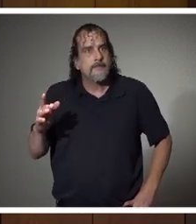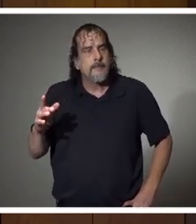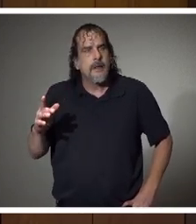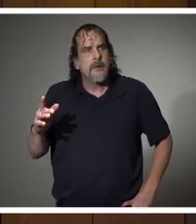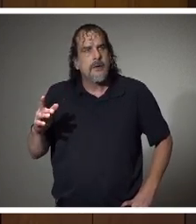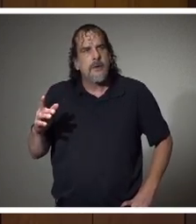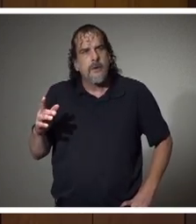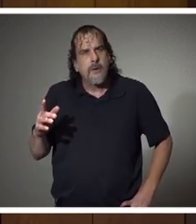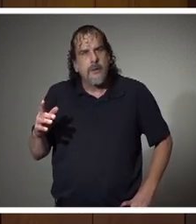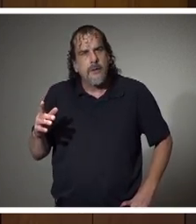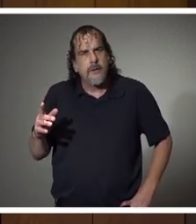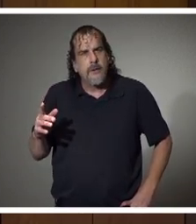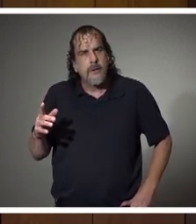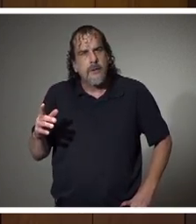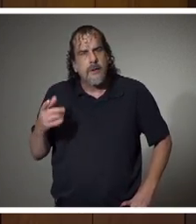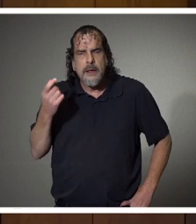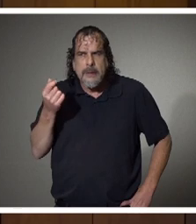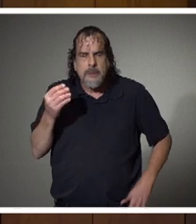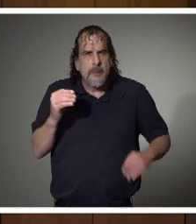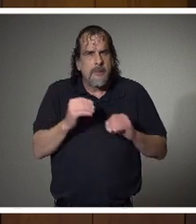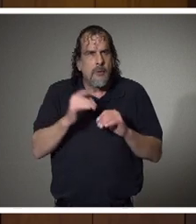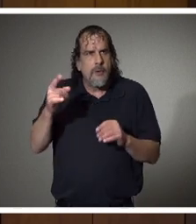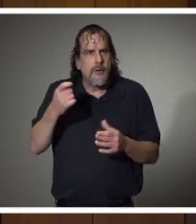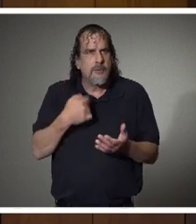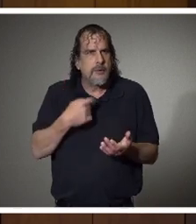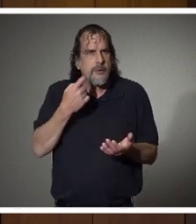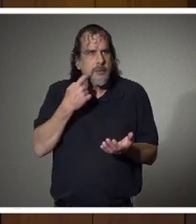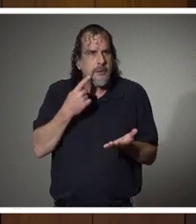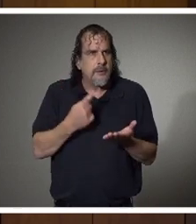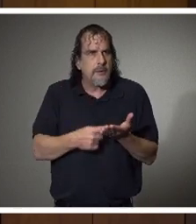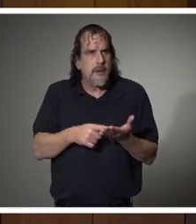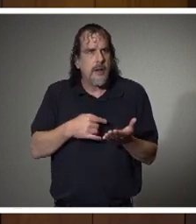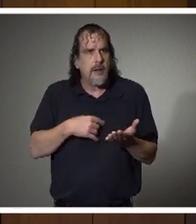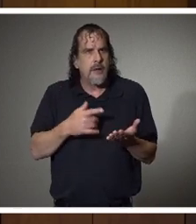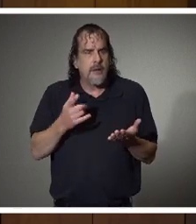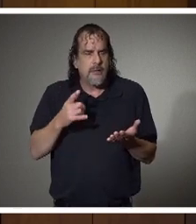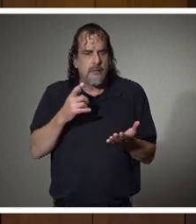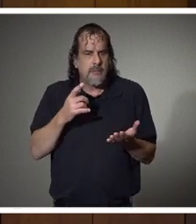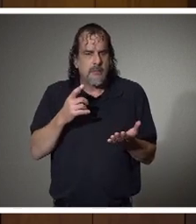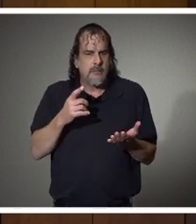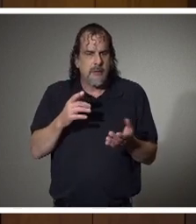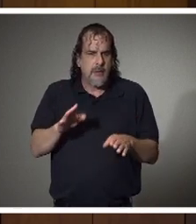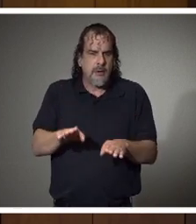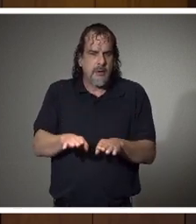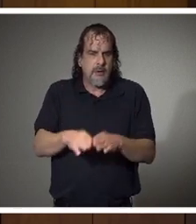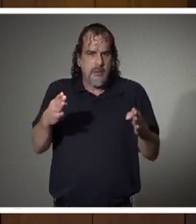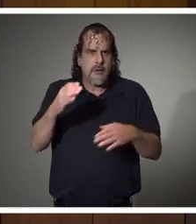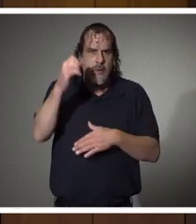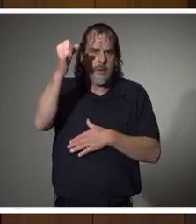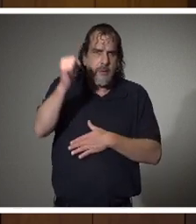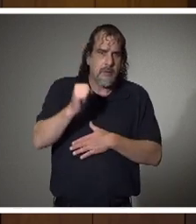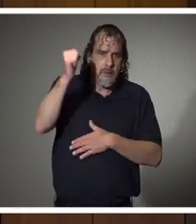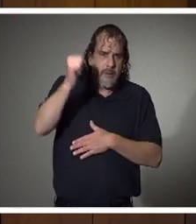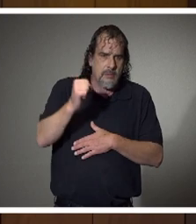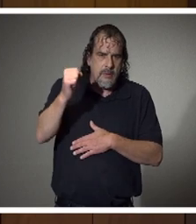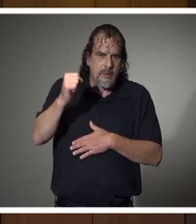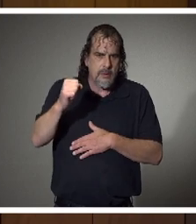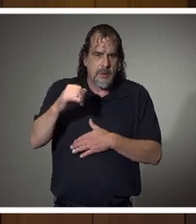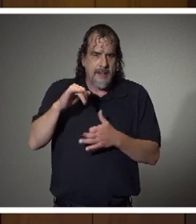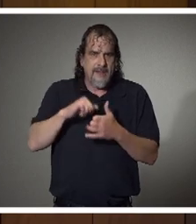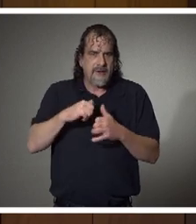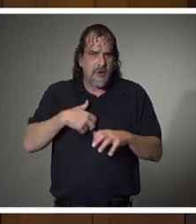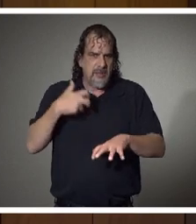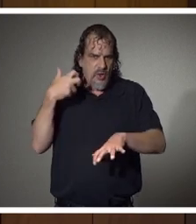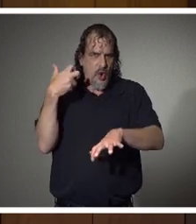more on what you just addressed. I think everybody recognized that reopening the casinos was probably going to be the